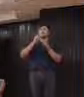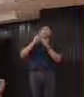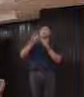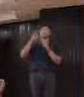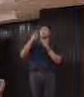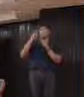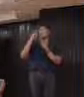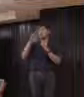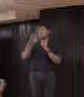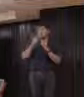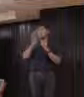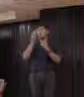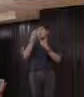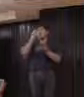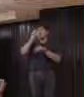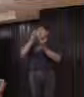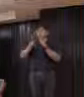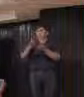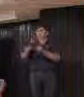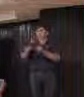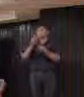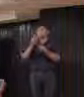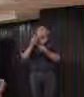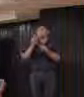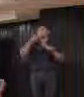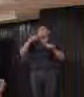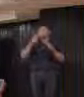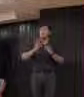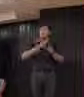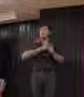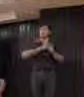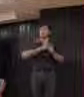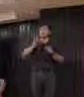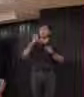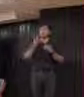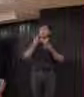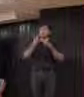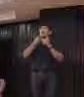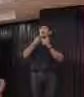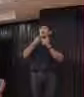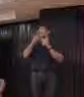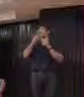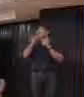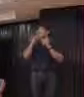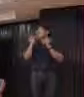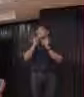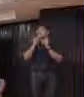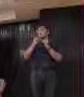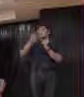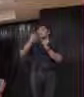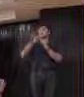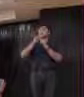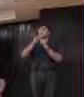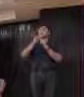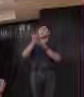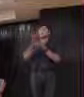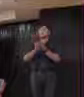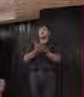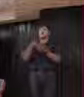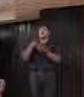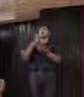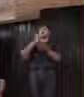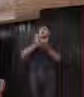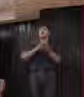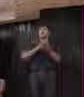Muslim subjects, but actually the biggest beneficiary of this were the Kashmiri Pandits. So it was the demand